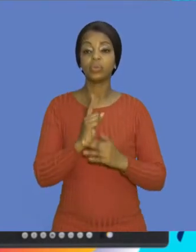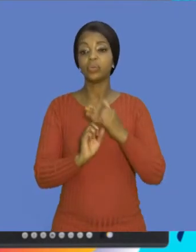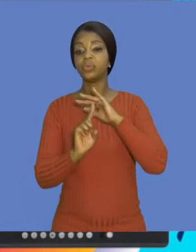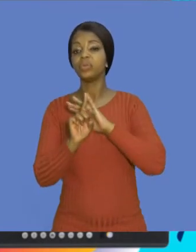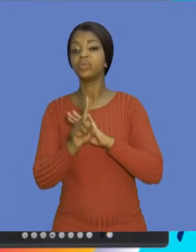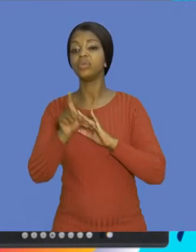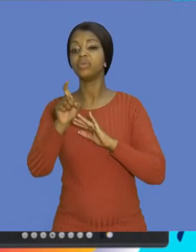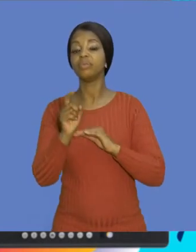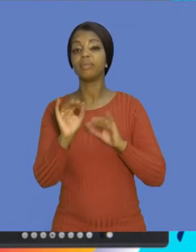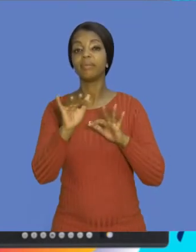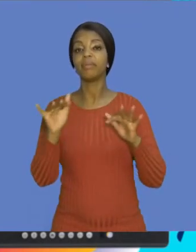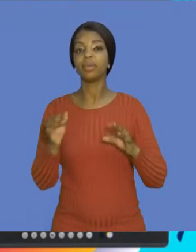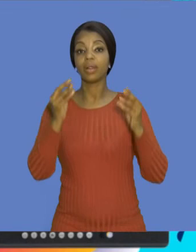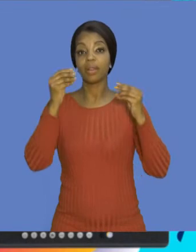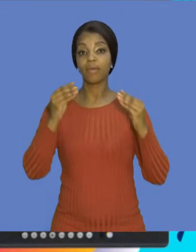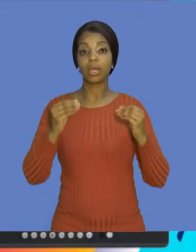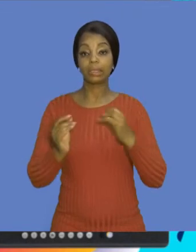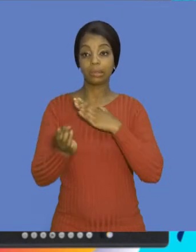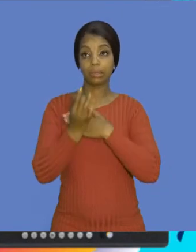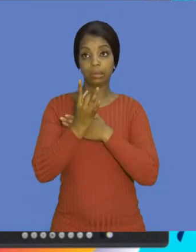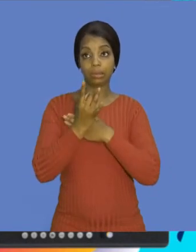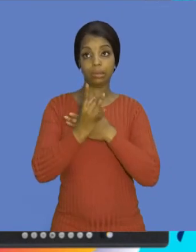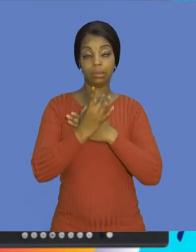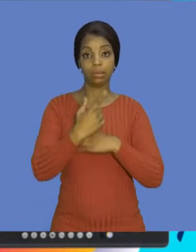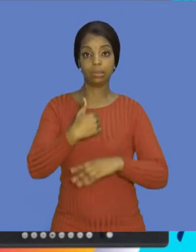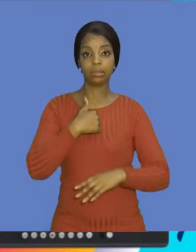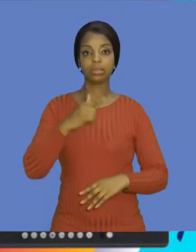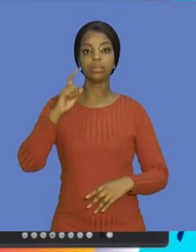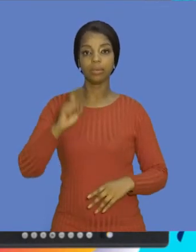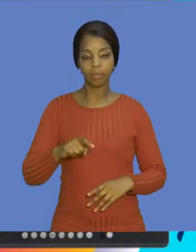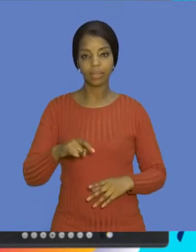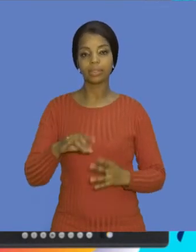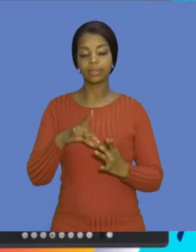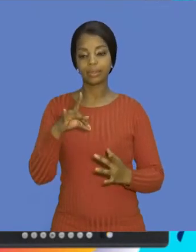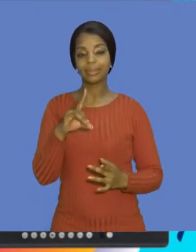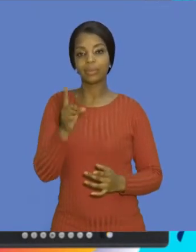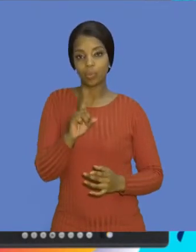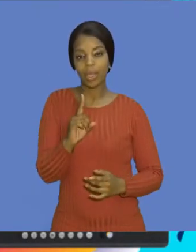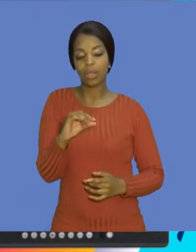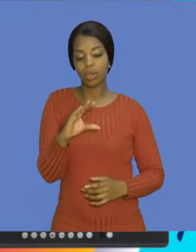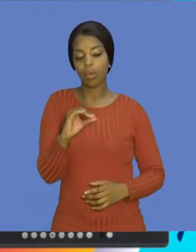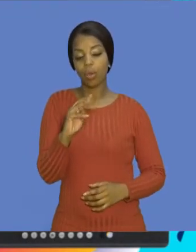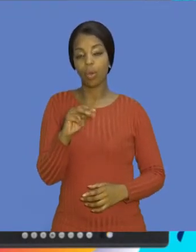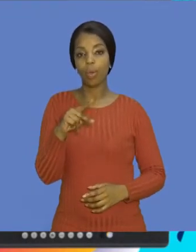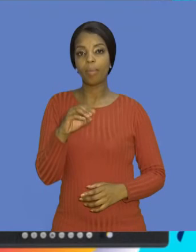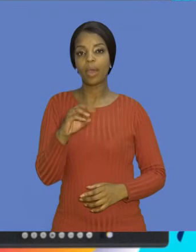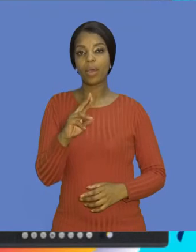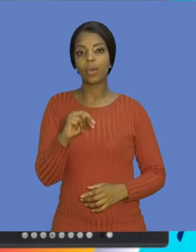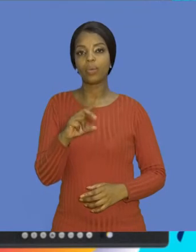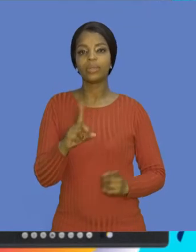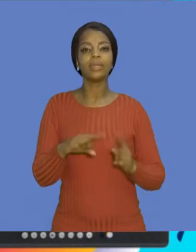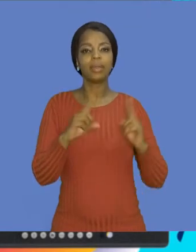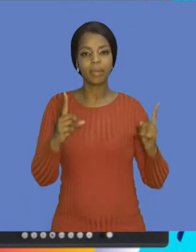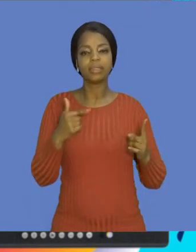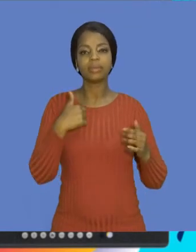will definitely try to tell you that you must take advantage of compound interest. But let's see, how do you